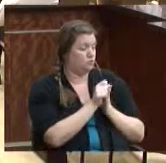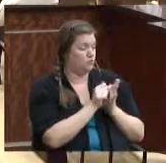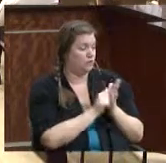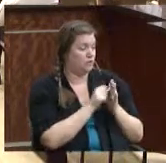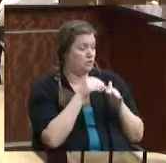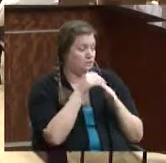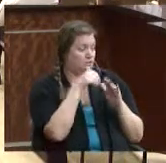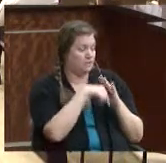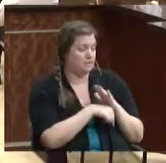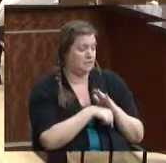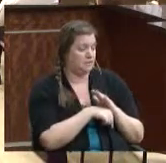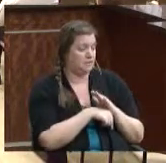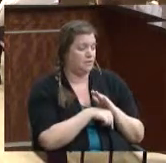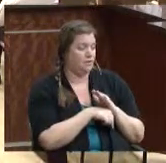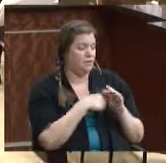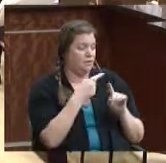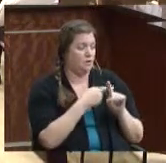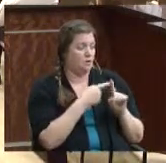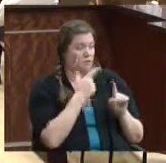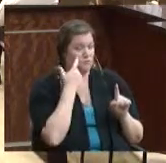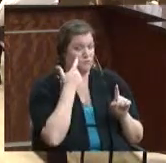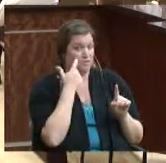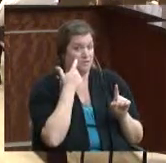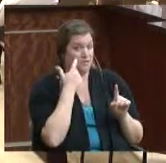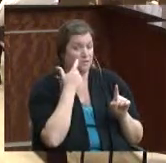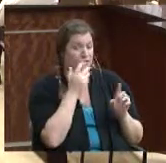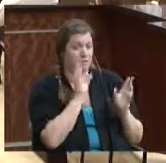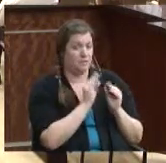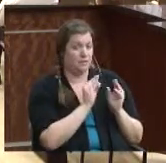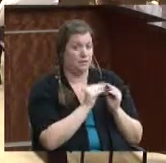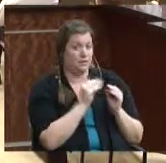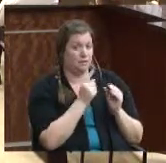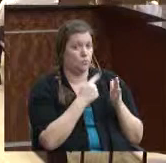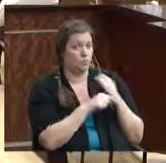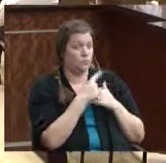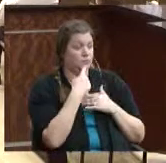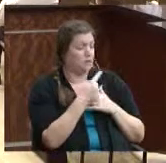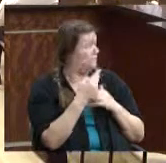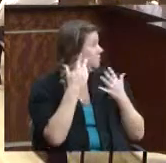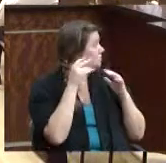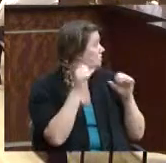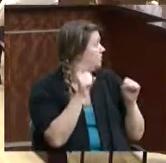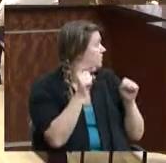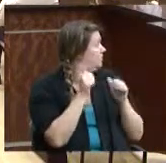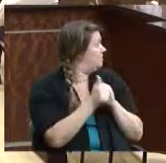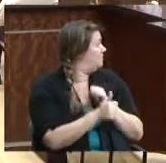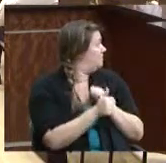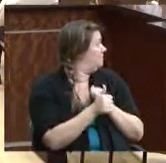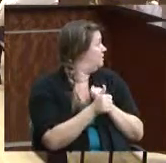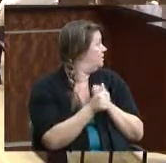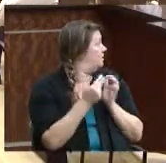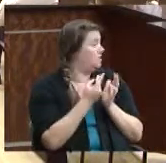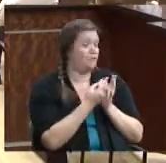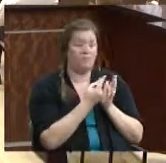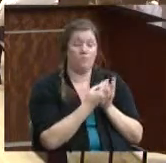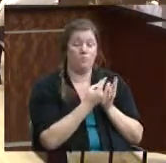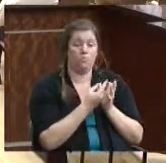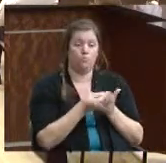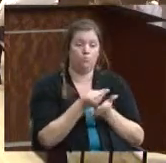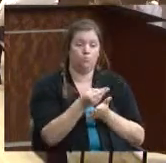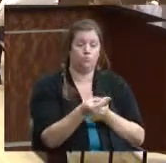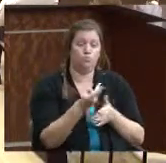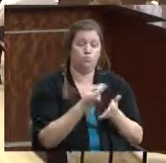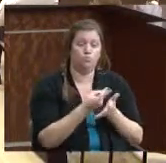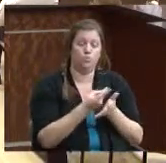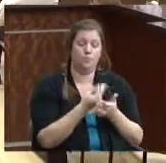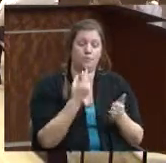in detail at our most recent work session. What's your pleasure? Mr. President. Councilman Les. I'll move that we